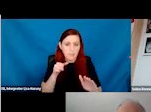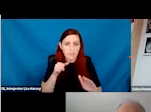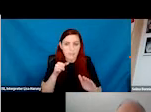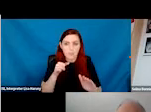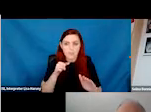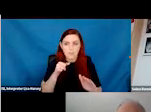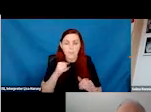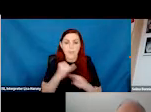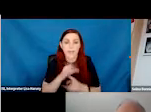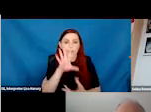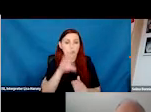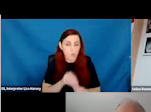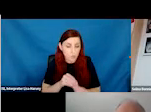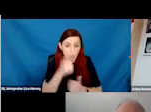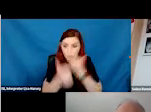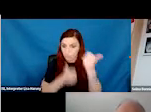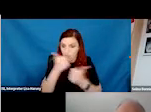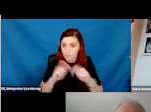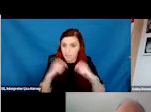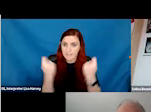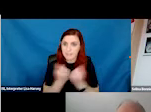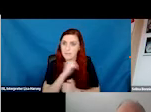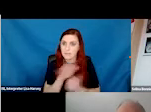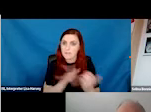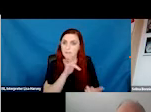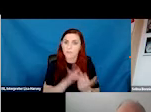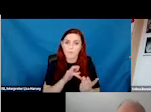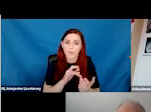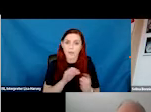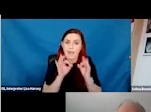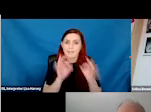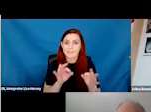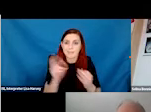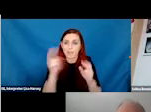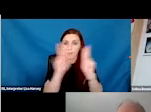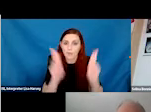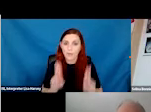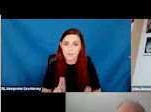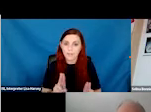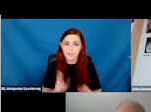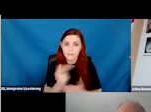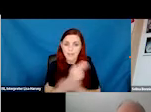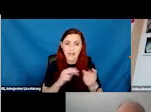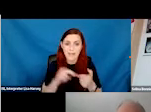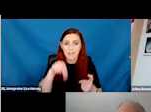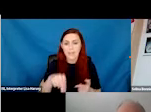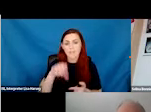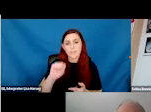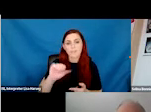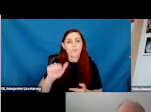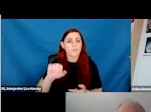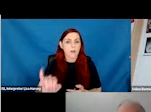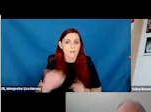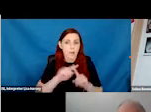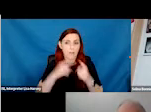to congratulate the teams in the Centre for Excellence in Universal Design and the National Standards Authority of Ireland on the launch of the